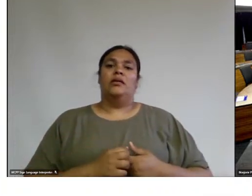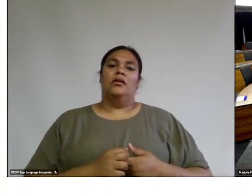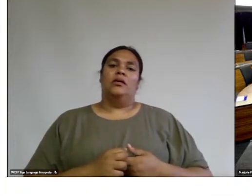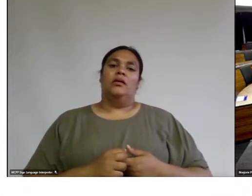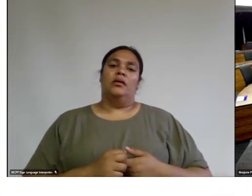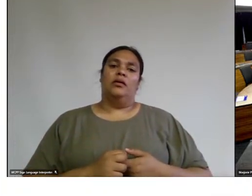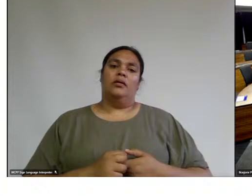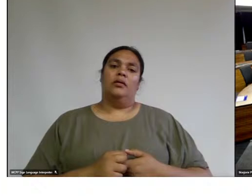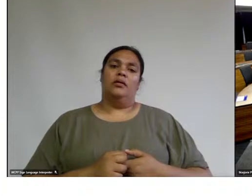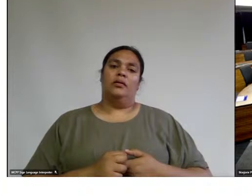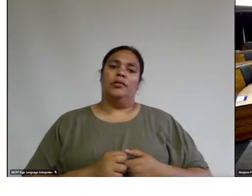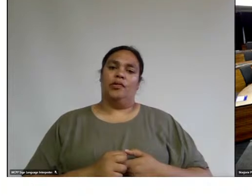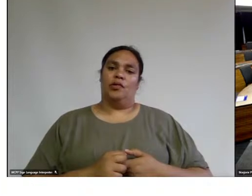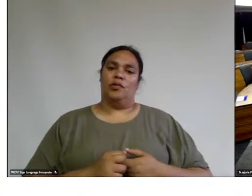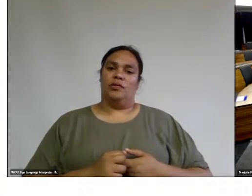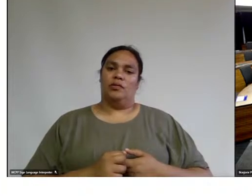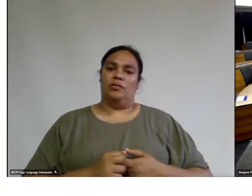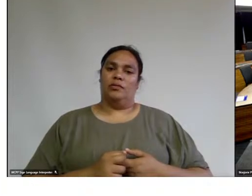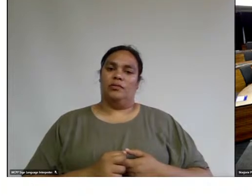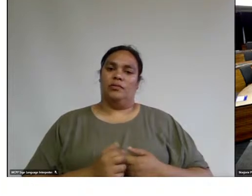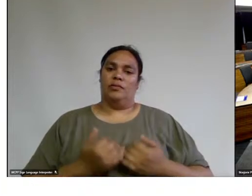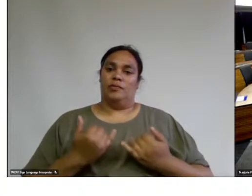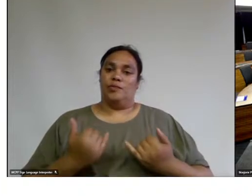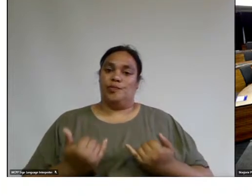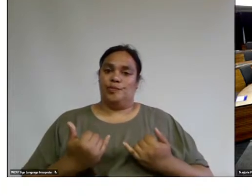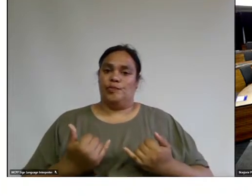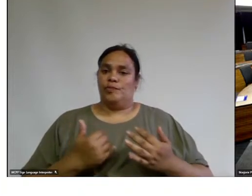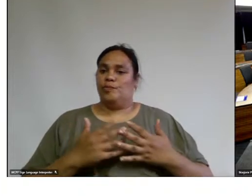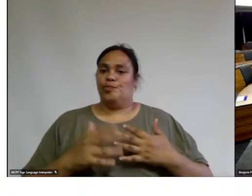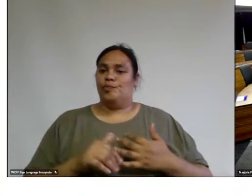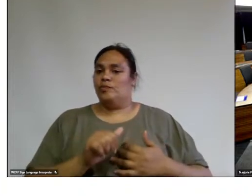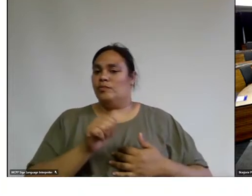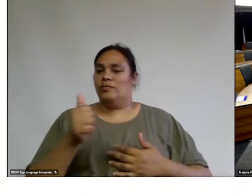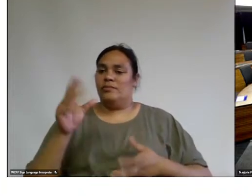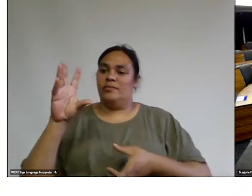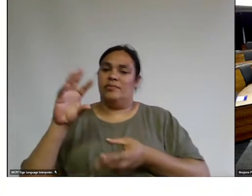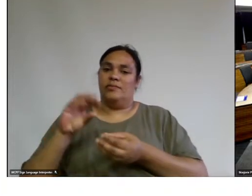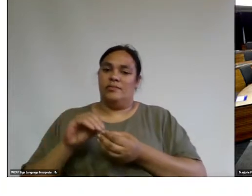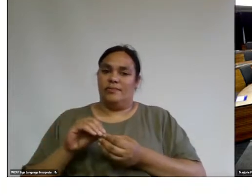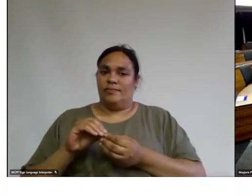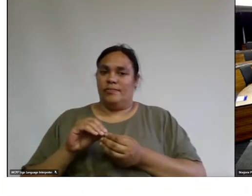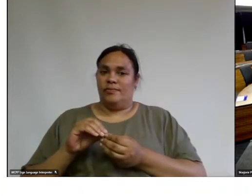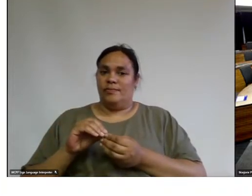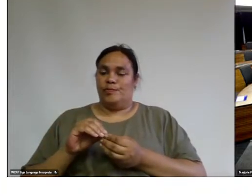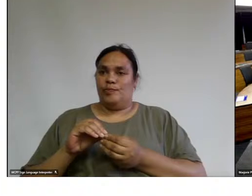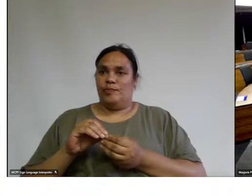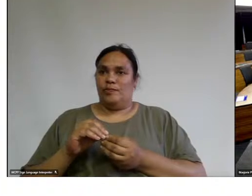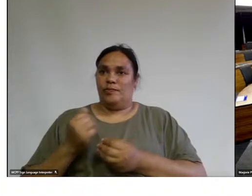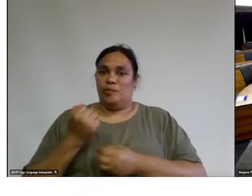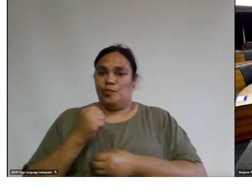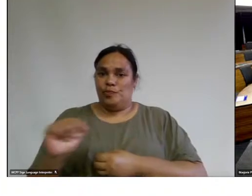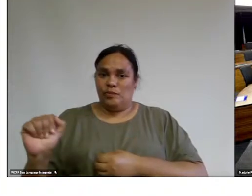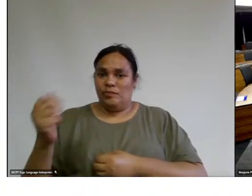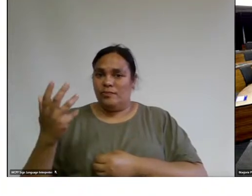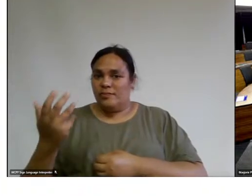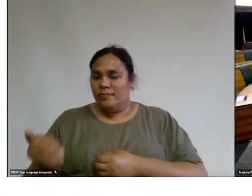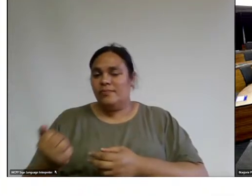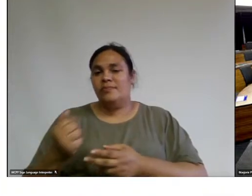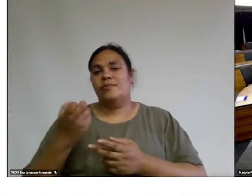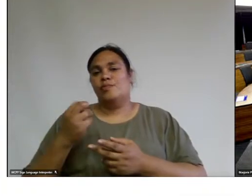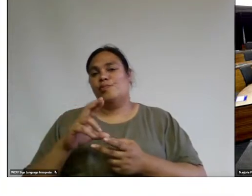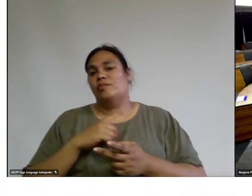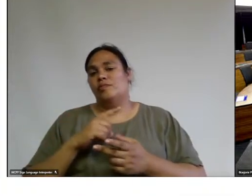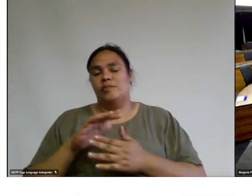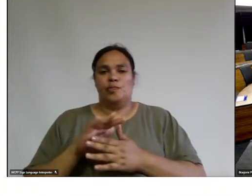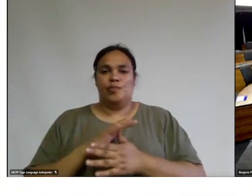there's no clarity whether any of those amounts have been condoned, or